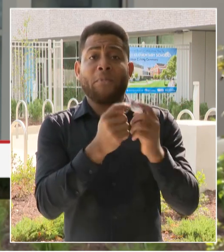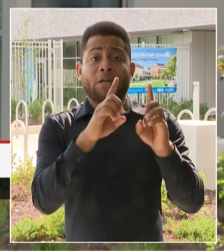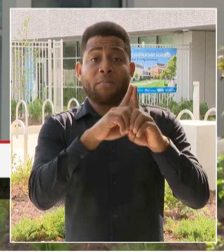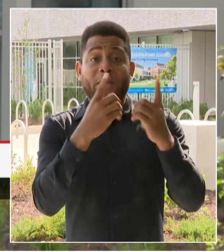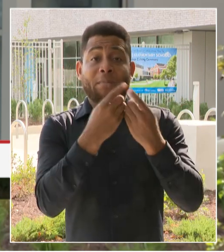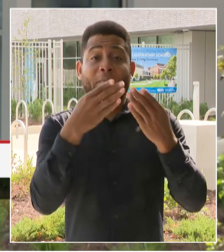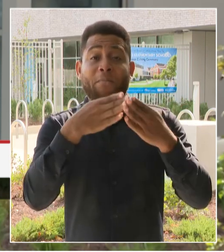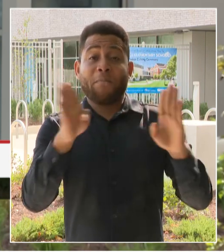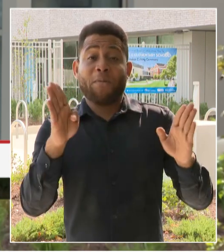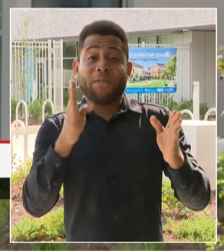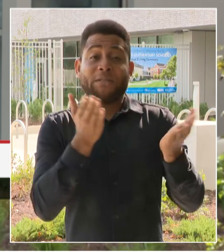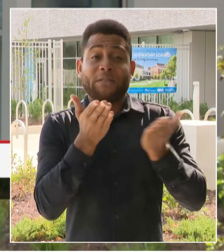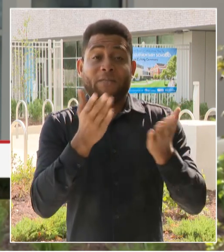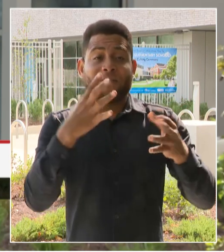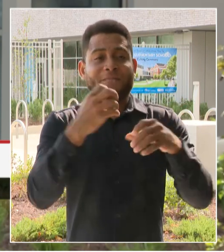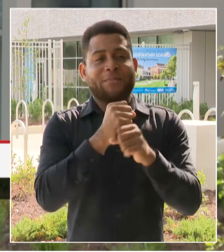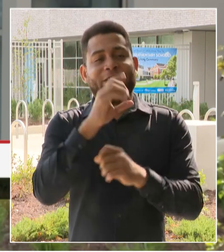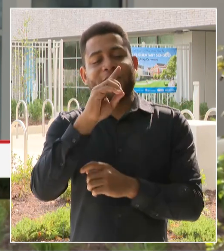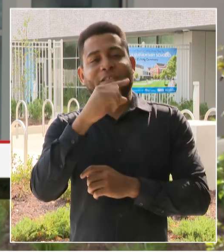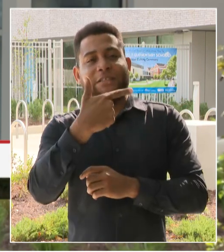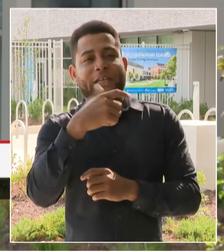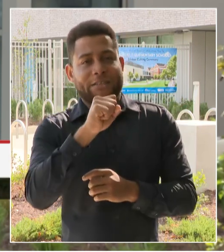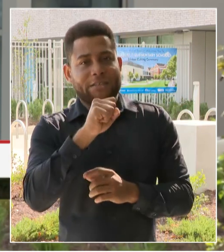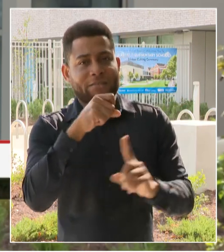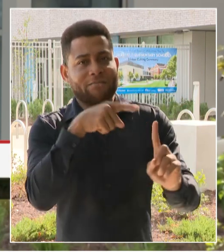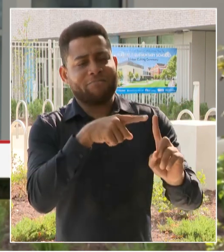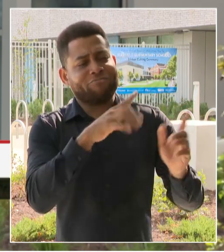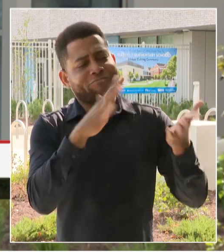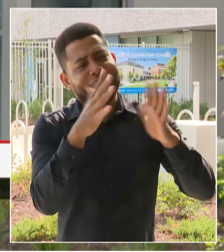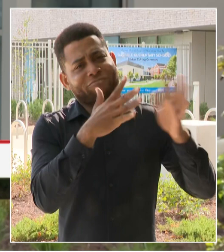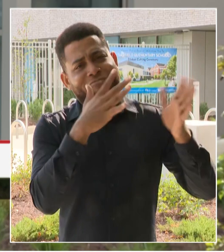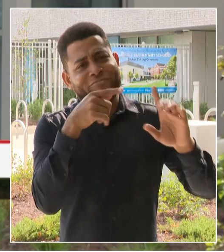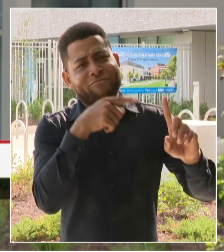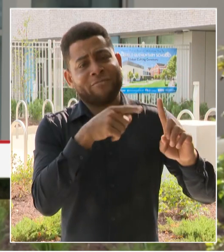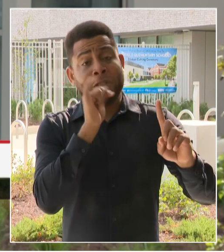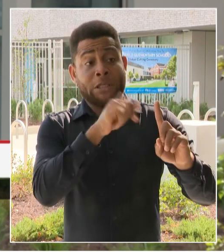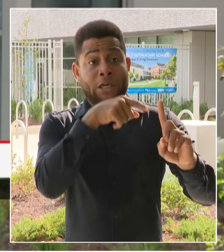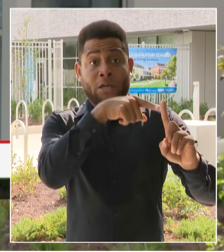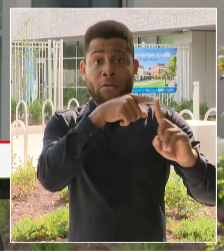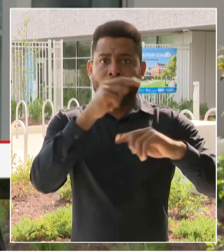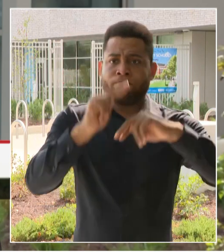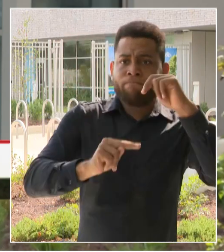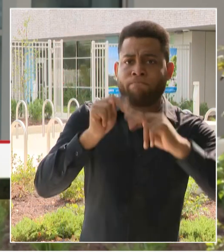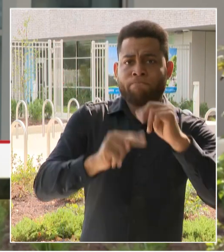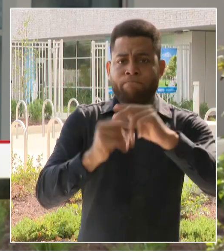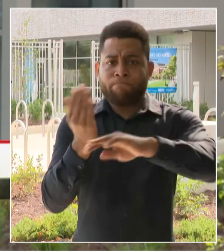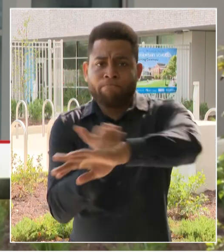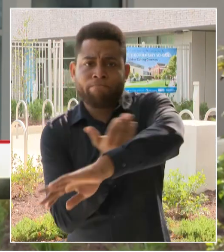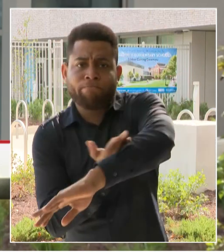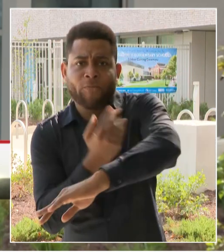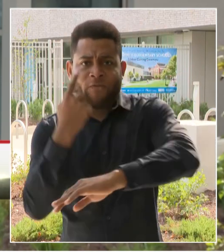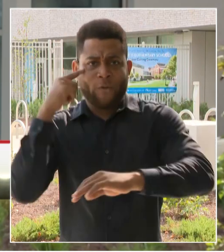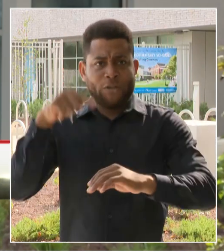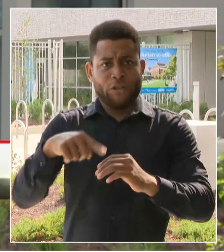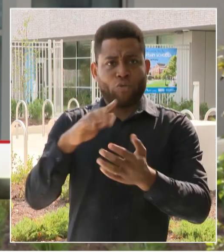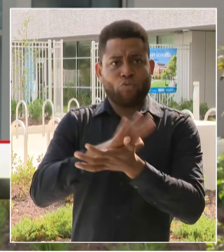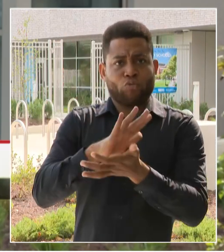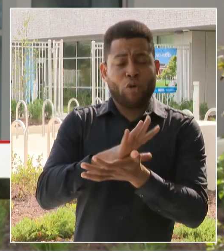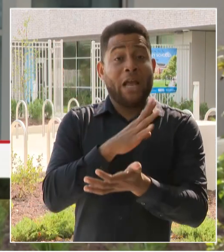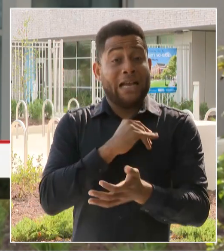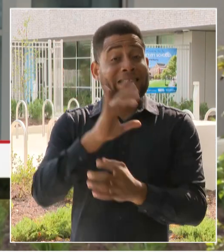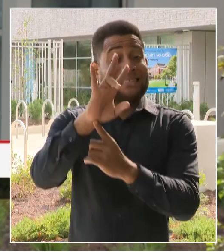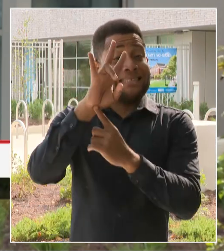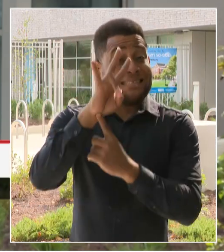Services, for not only delivering a beautiful school, but for delivering 7 school modernizations totaling more